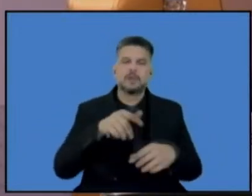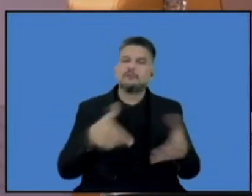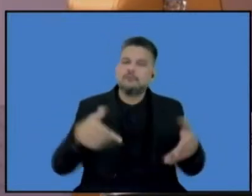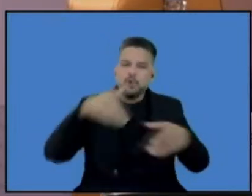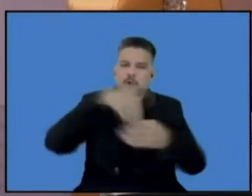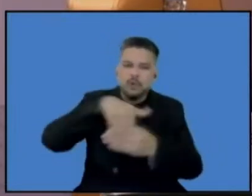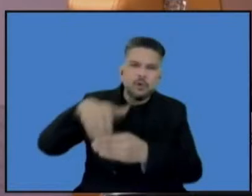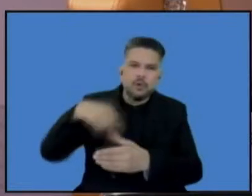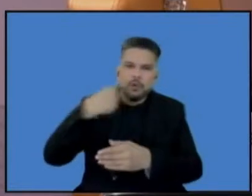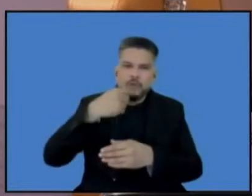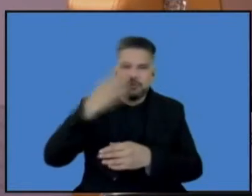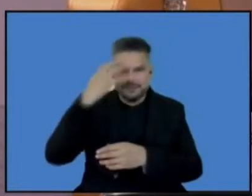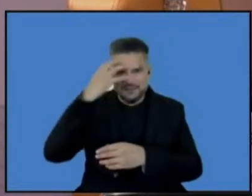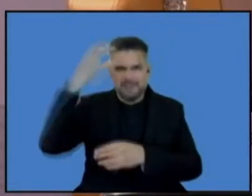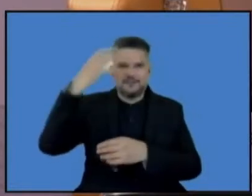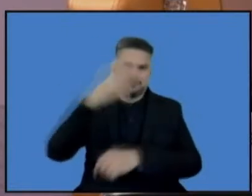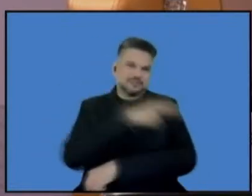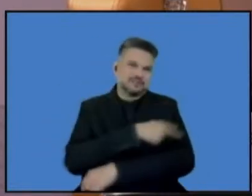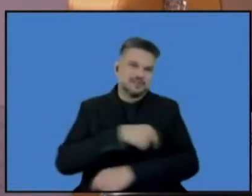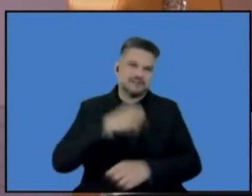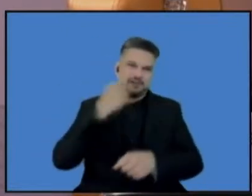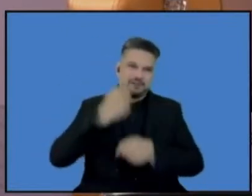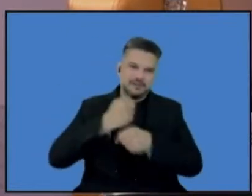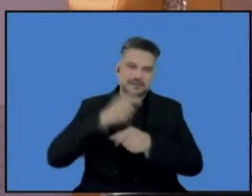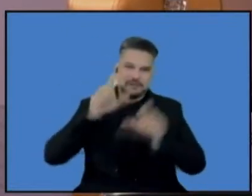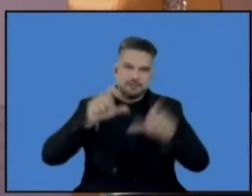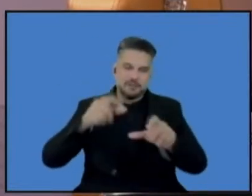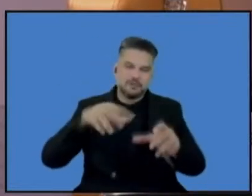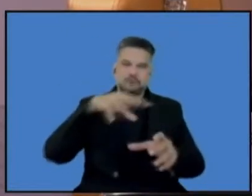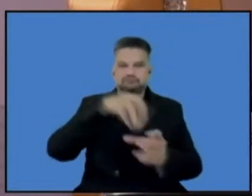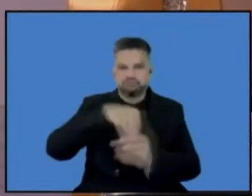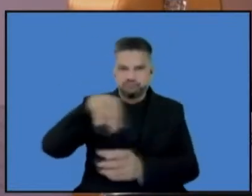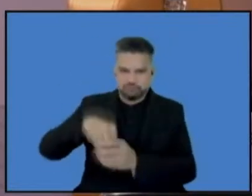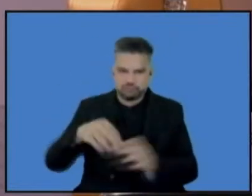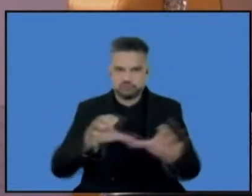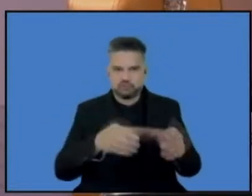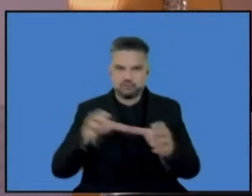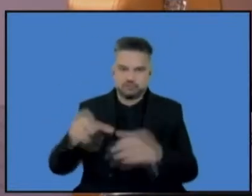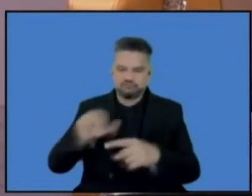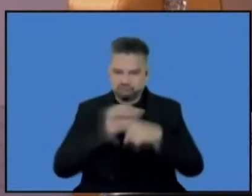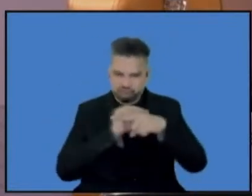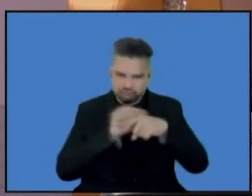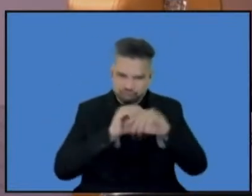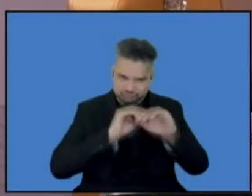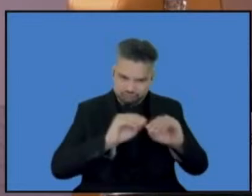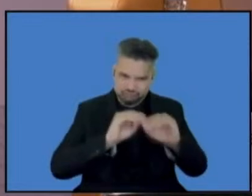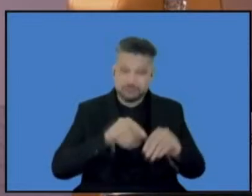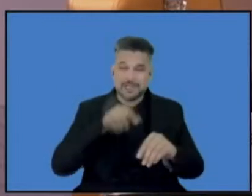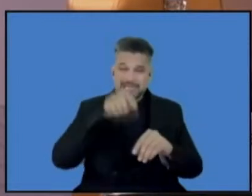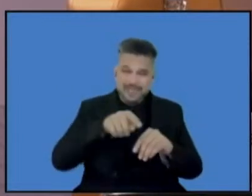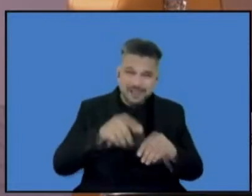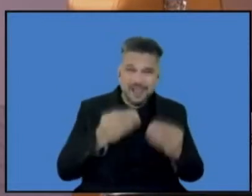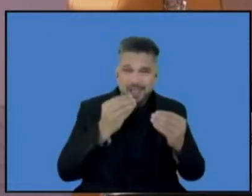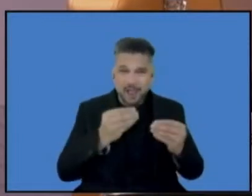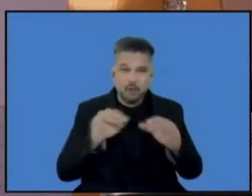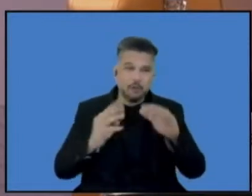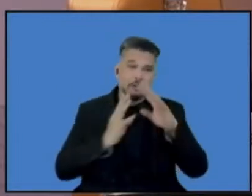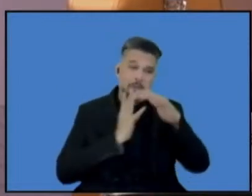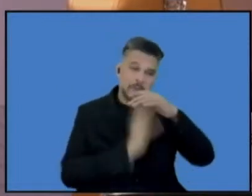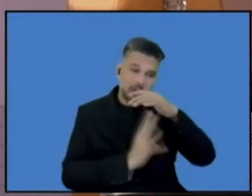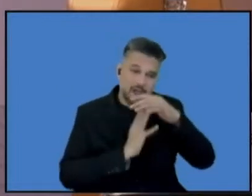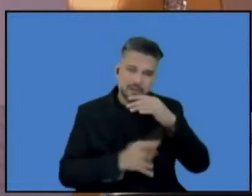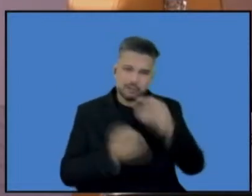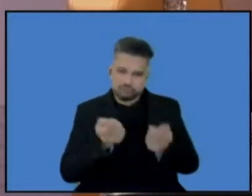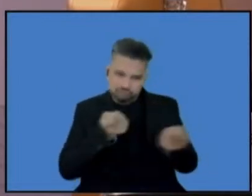enhance our awareness about the governance, the good governance of migration. So we talk about